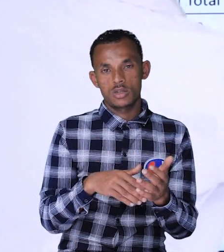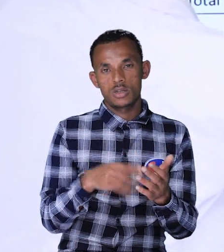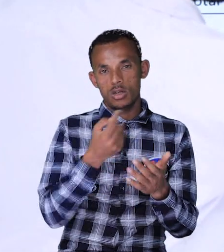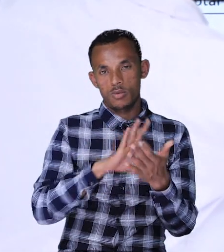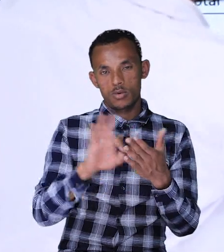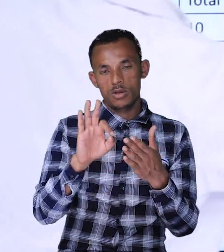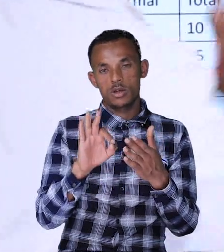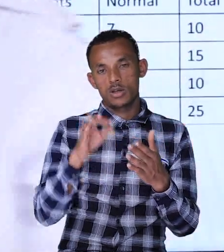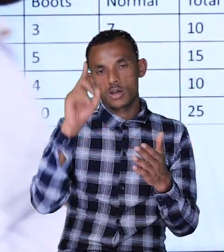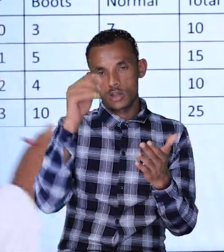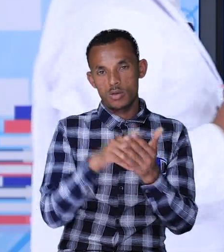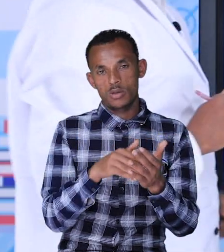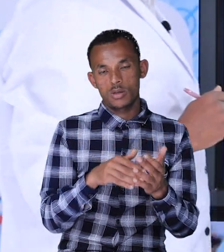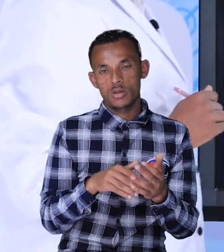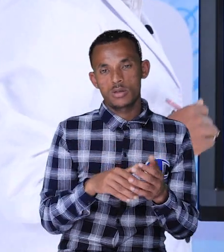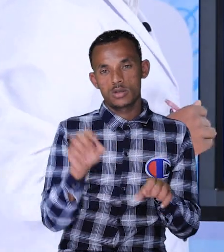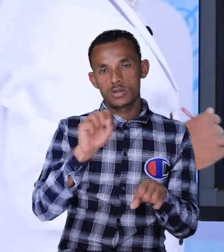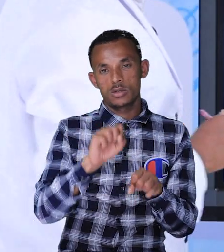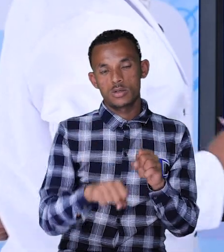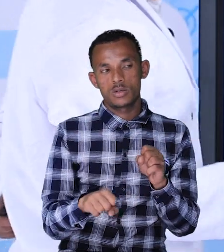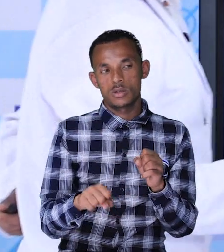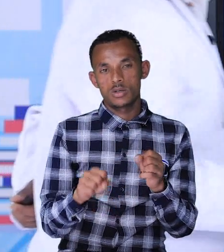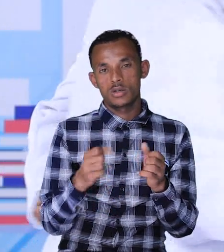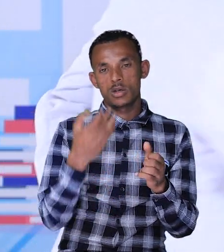shoes produced in factory in 1000. So